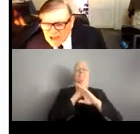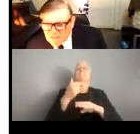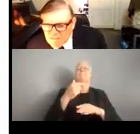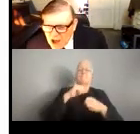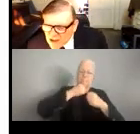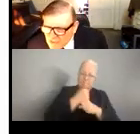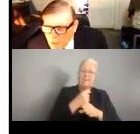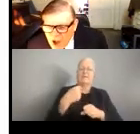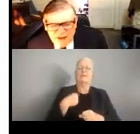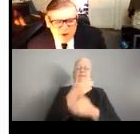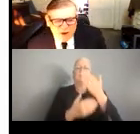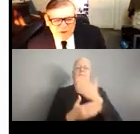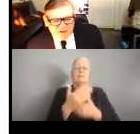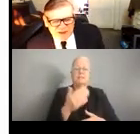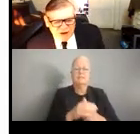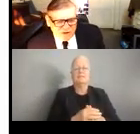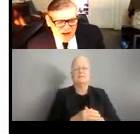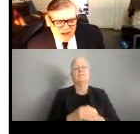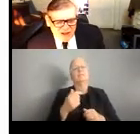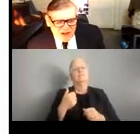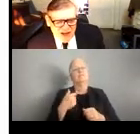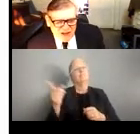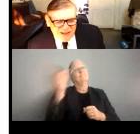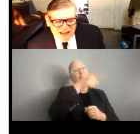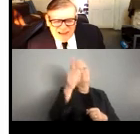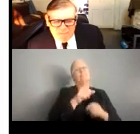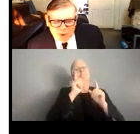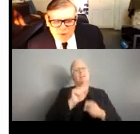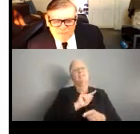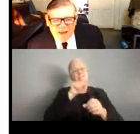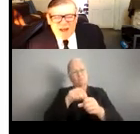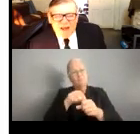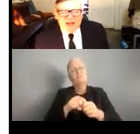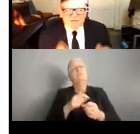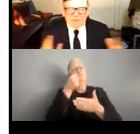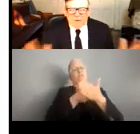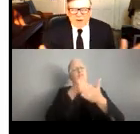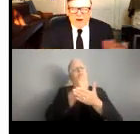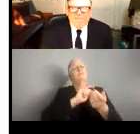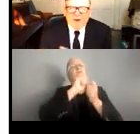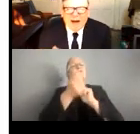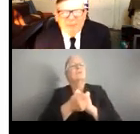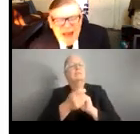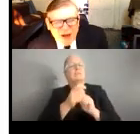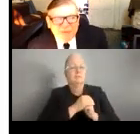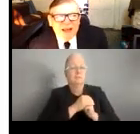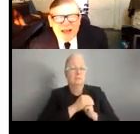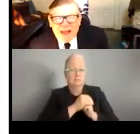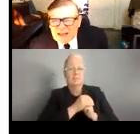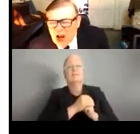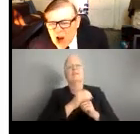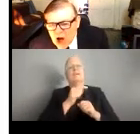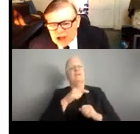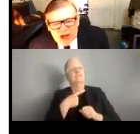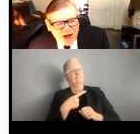people need to be part of the wider movements for social justice and change, and that's important. The model that I put up now